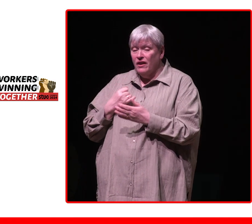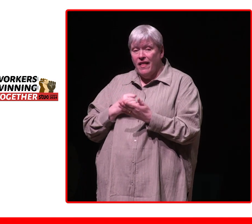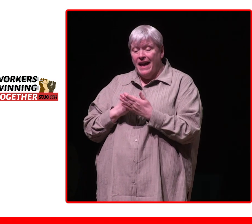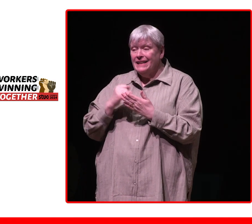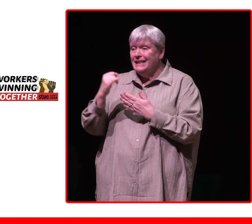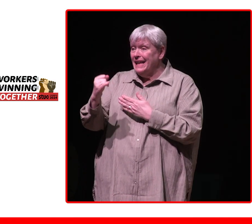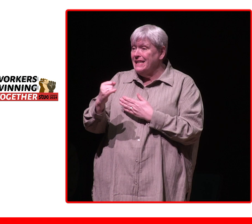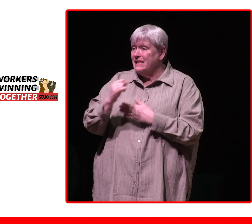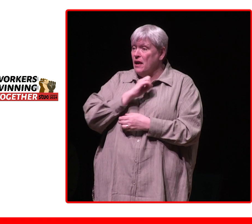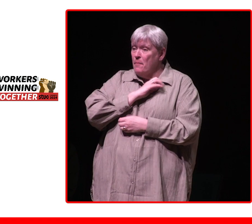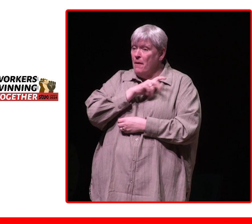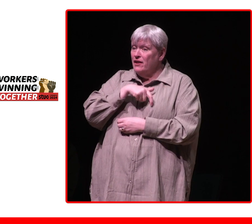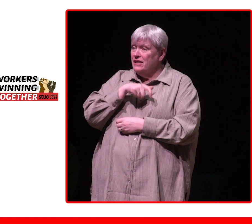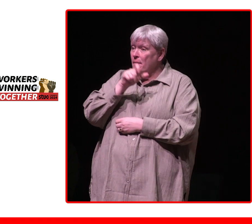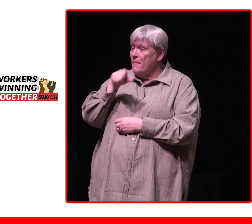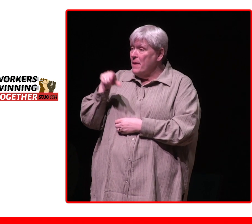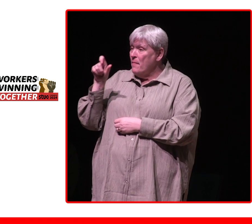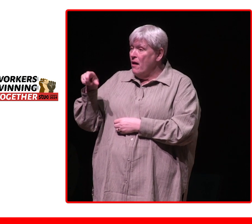of Palestine.